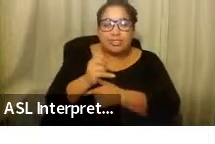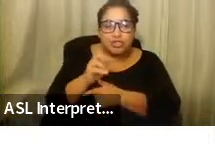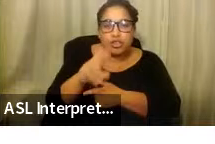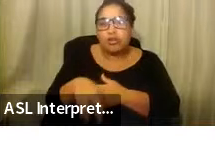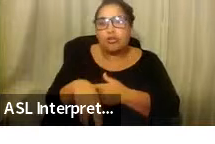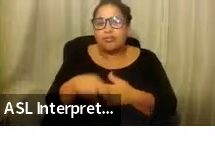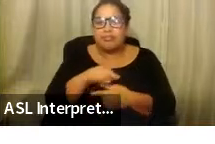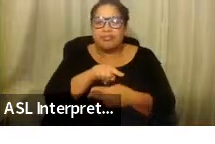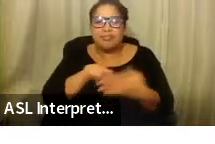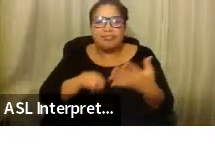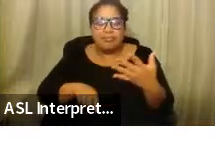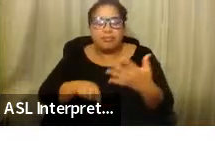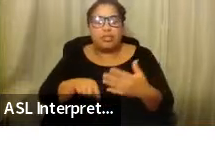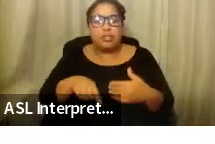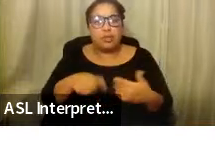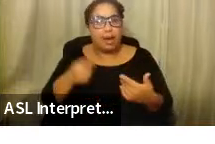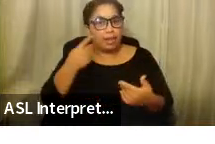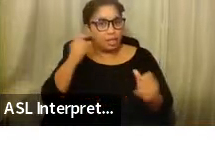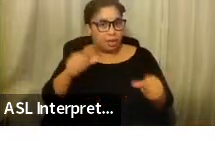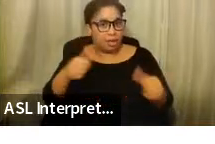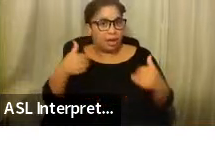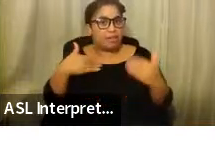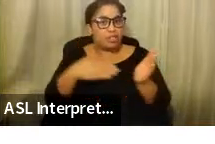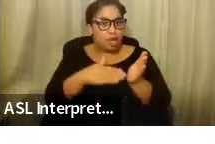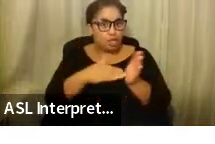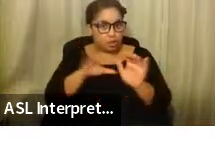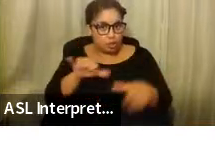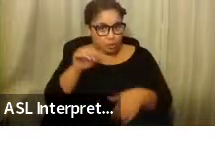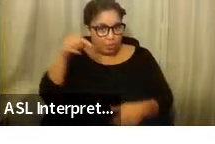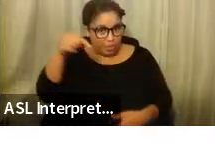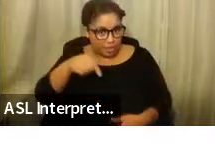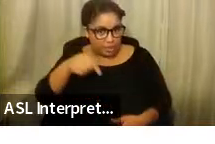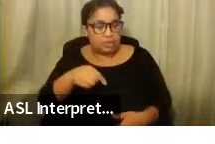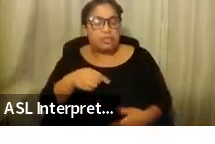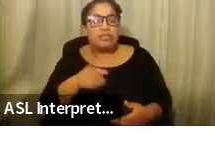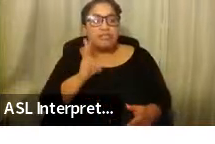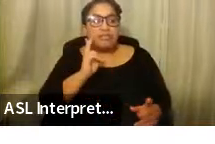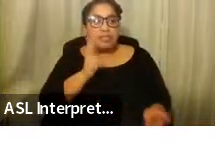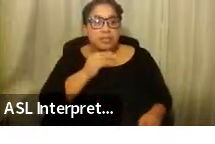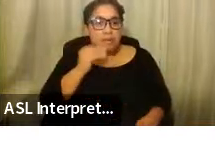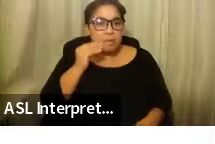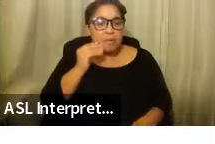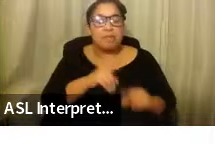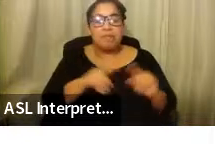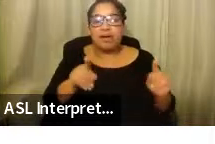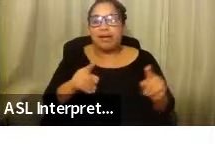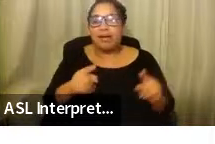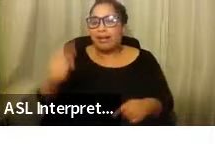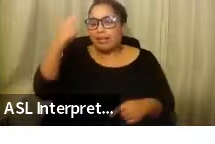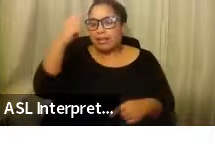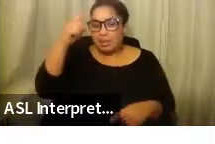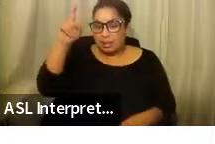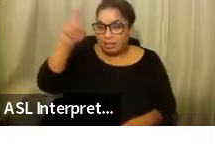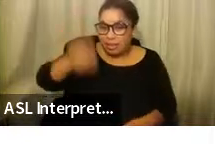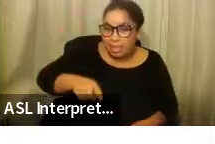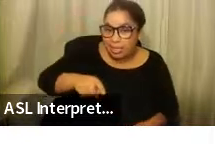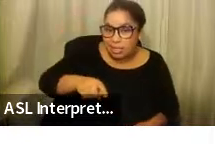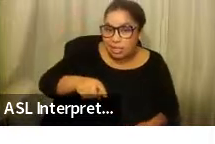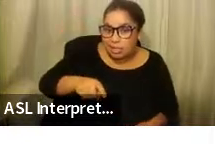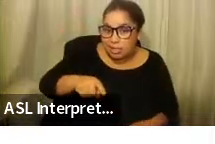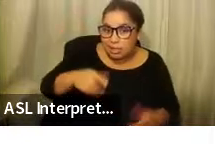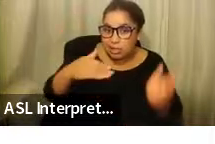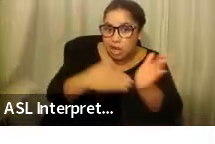you could have a physician do this. However, I think you don't always need, though, you